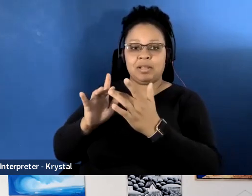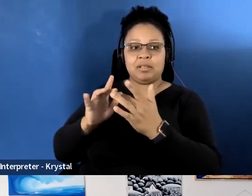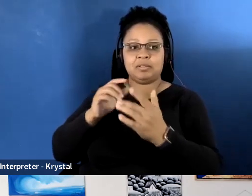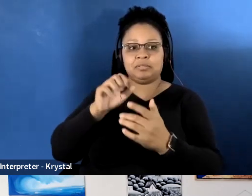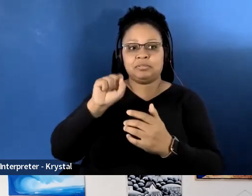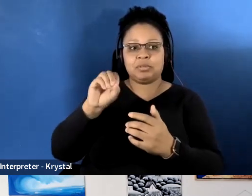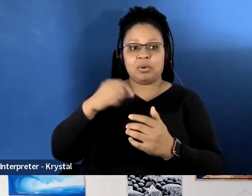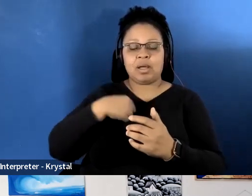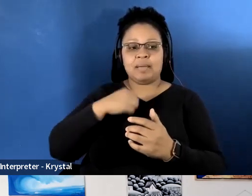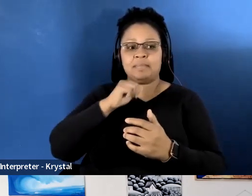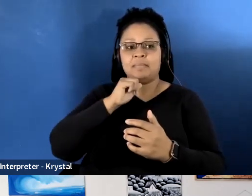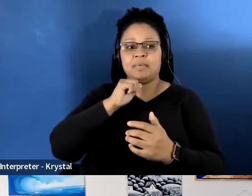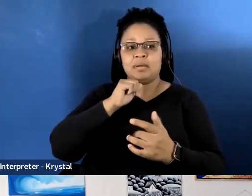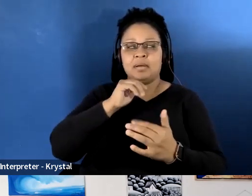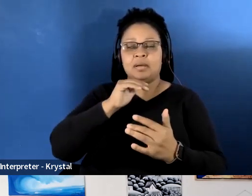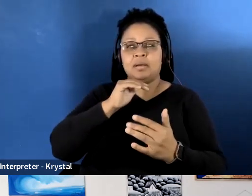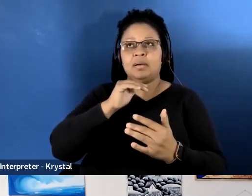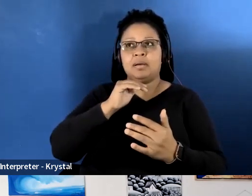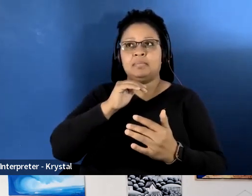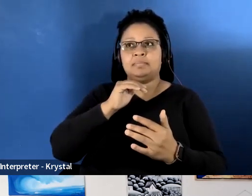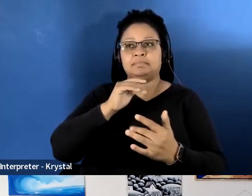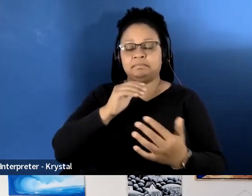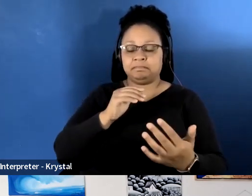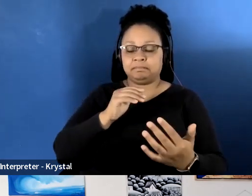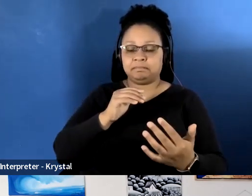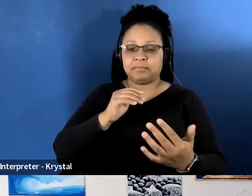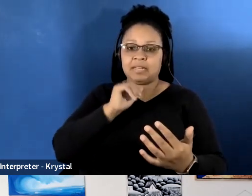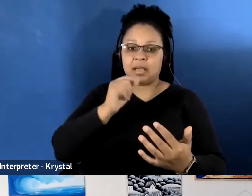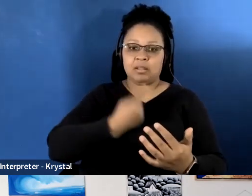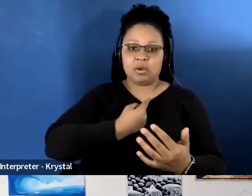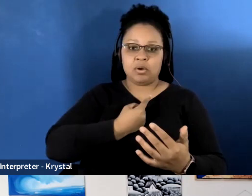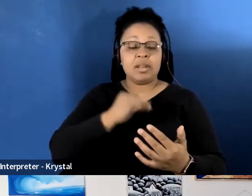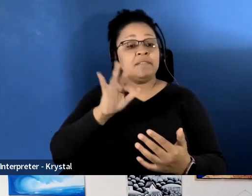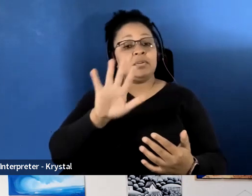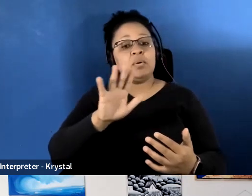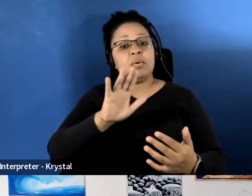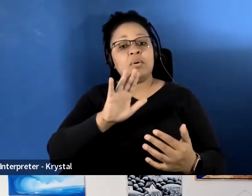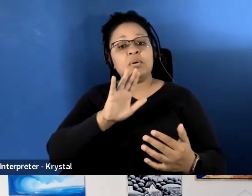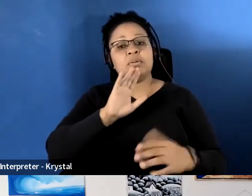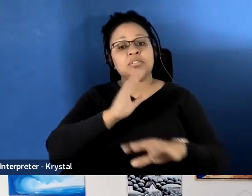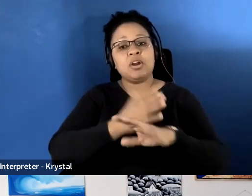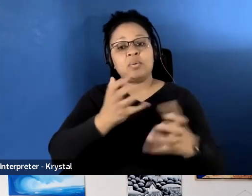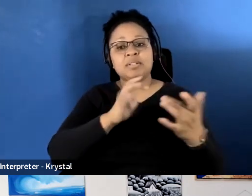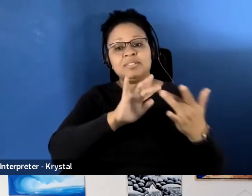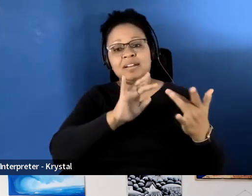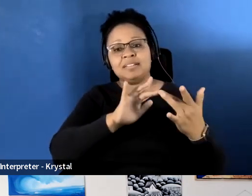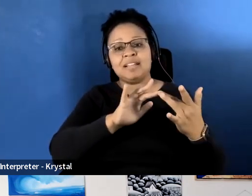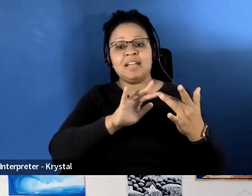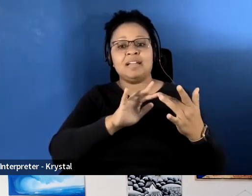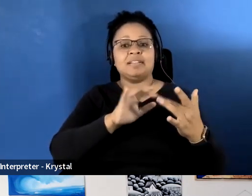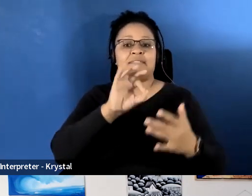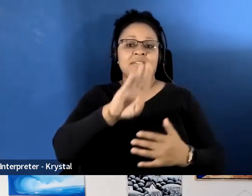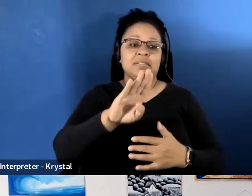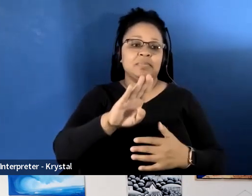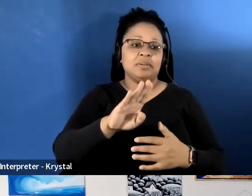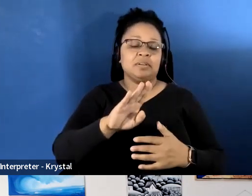is Grace Trumpauer. If your daughter wants to like message me on Facebook or Instagram or whatever, because